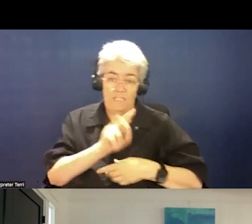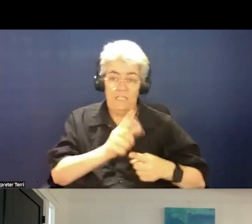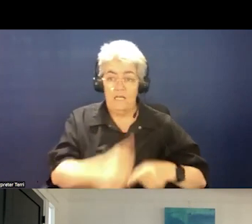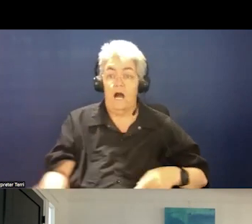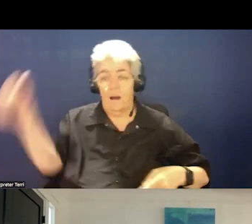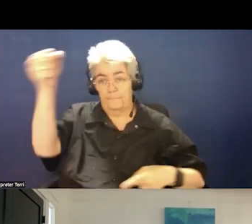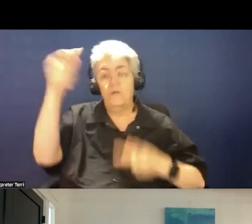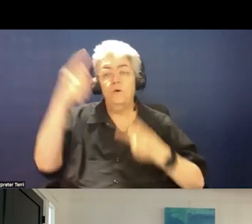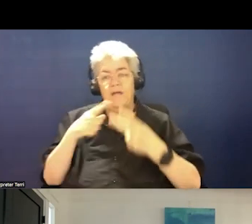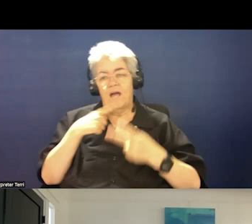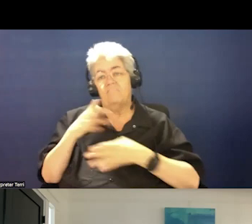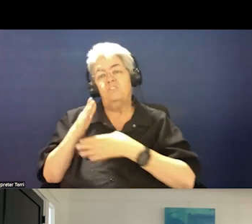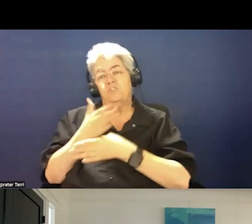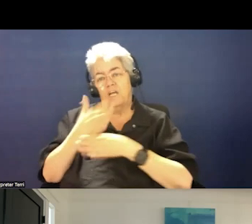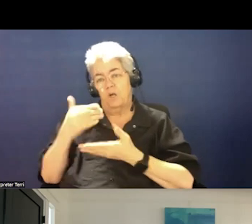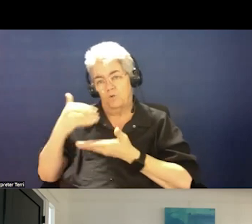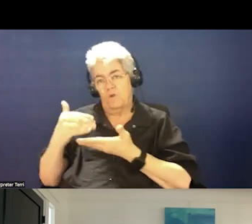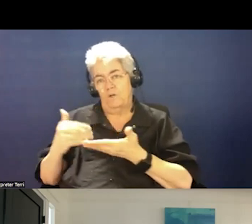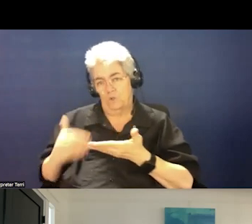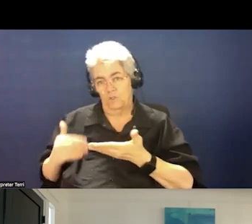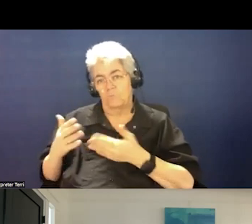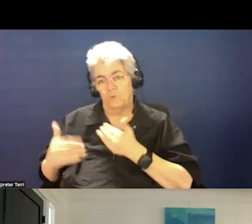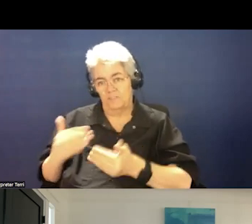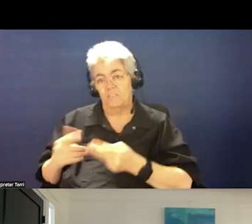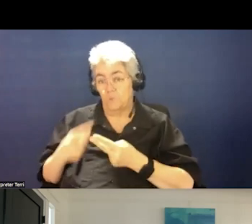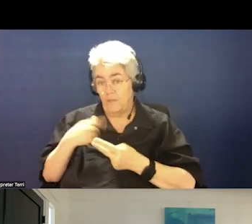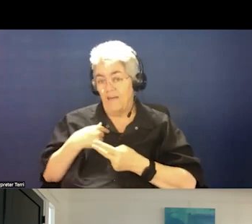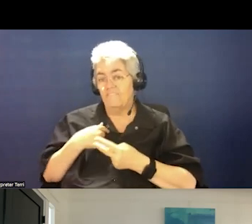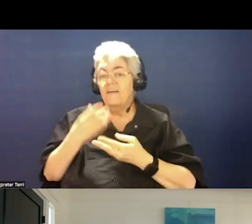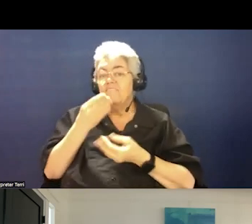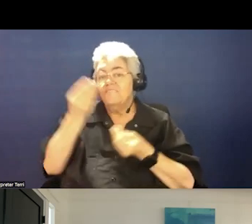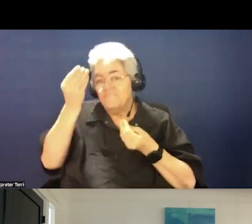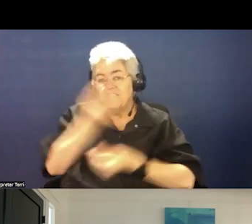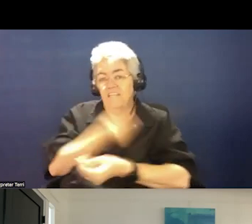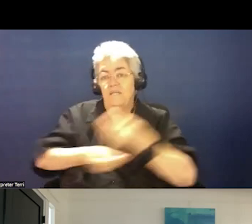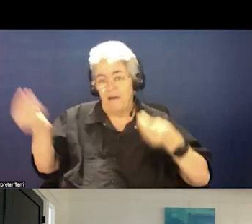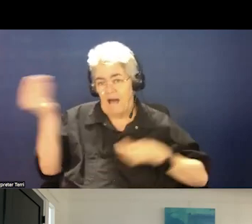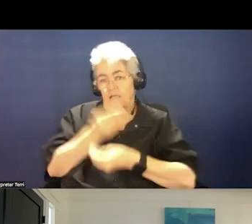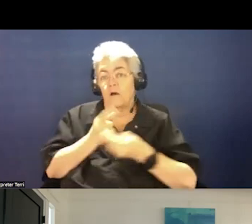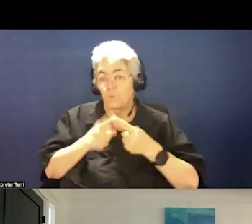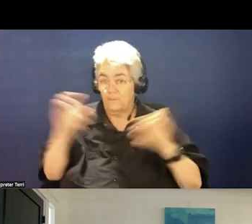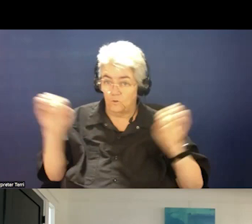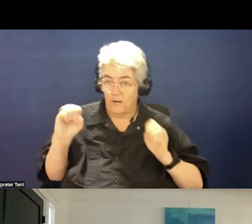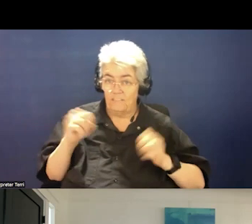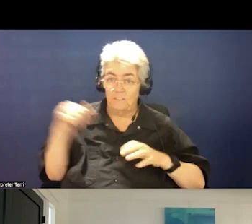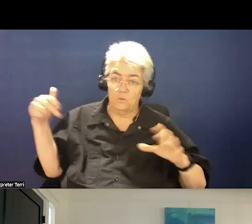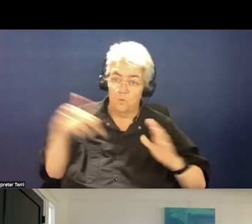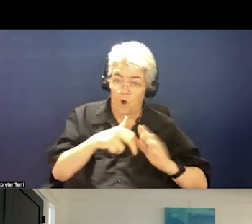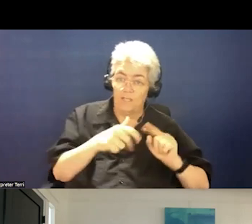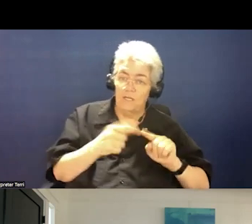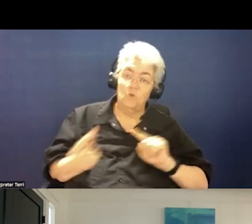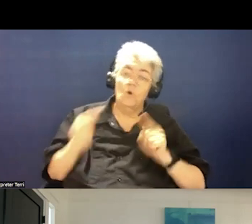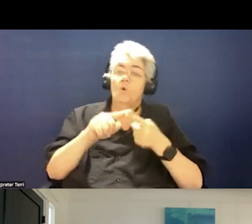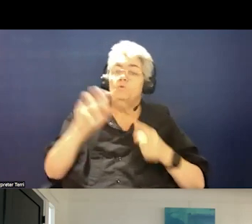record process with them. And so we have kind of feedback loops, even with our crisis walk-in center, to go back to the ED staff, their social